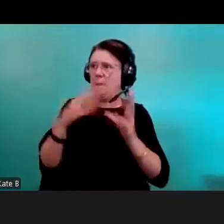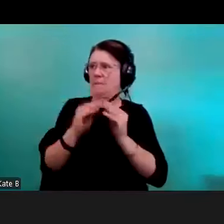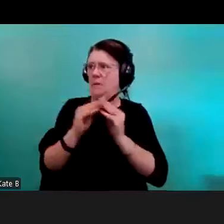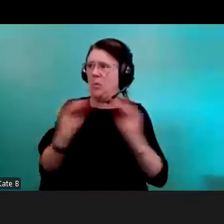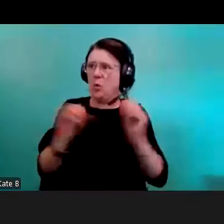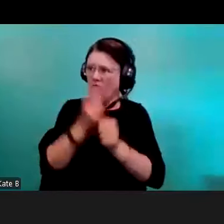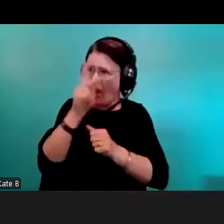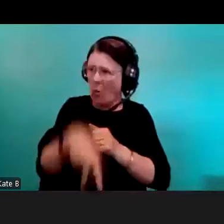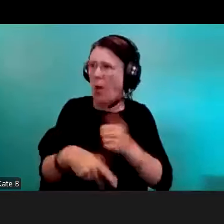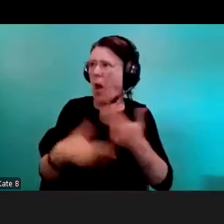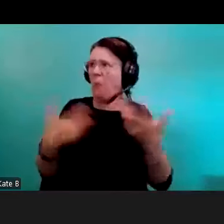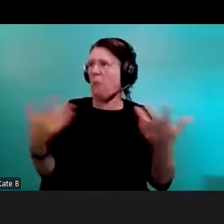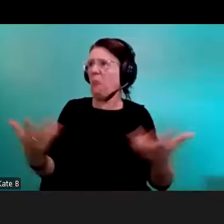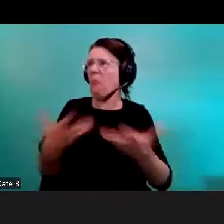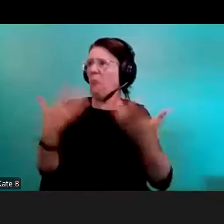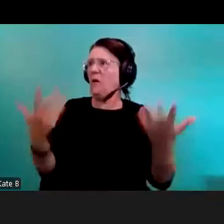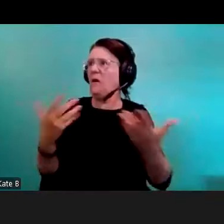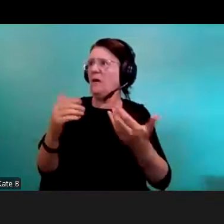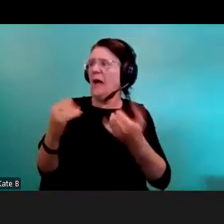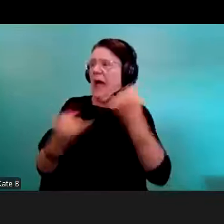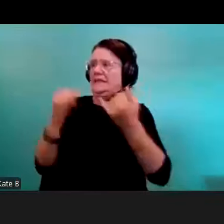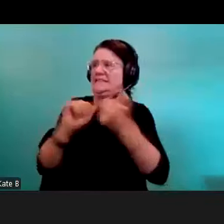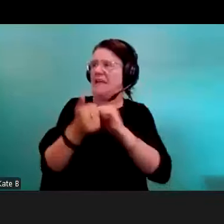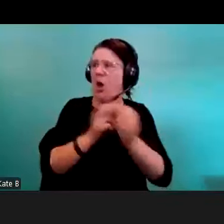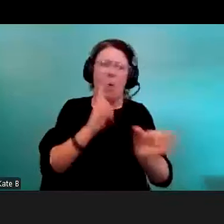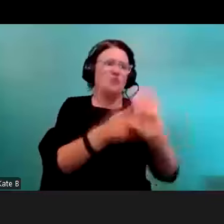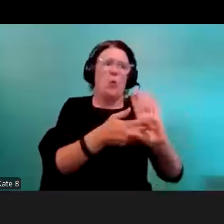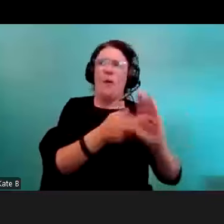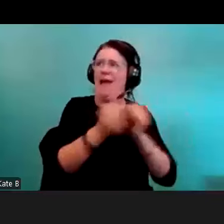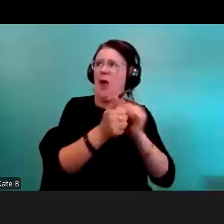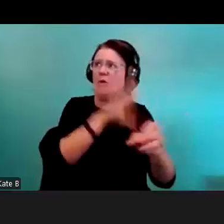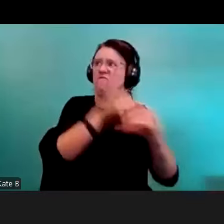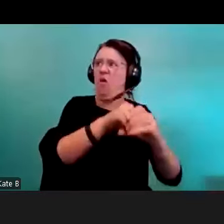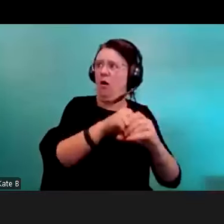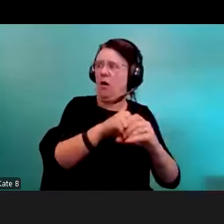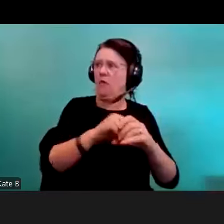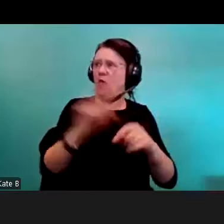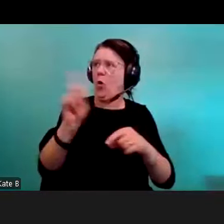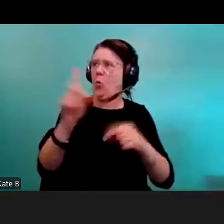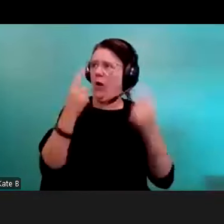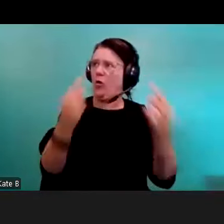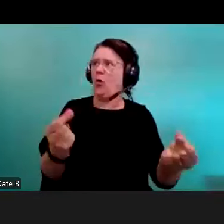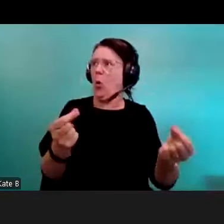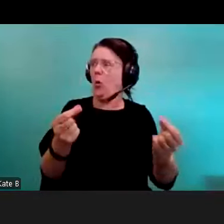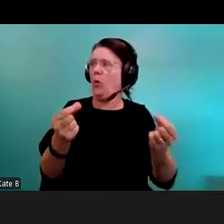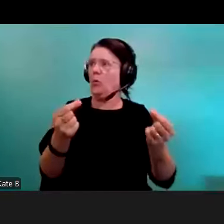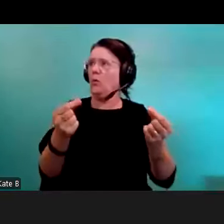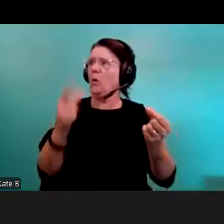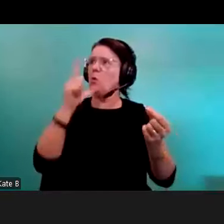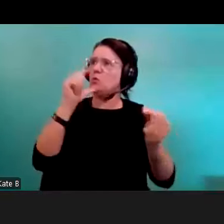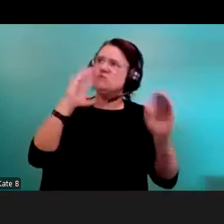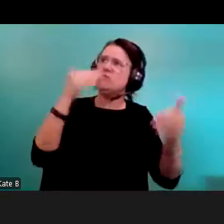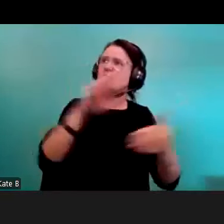follow-up. Do you have any ideas for how I could do that? Or know of anyone who is focusing on the